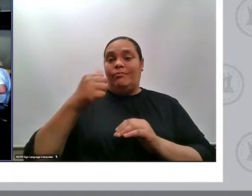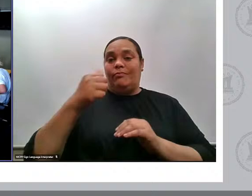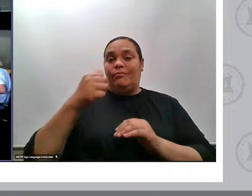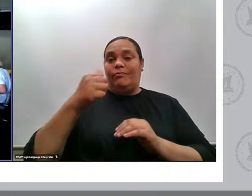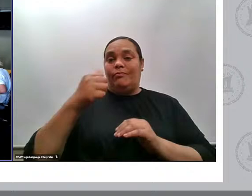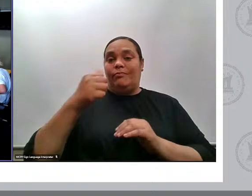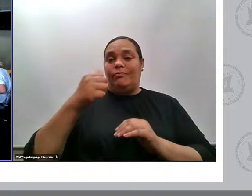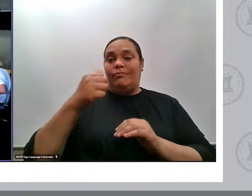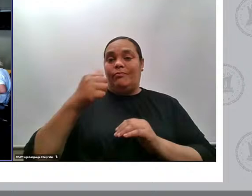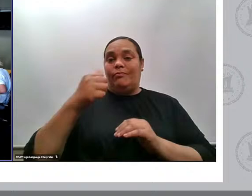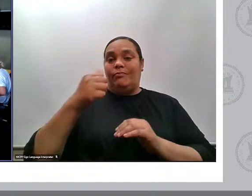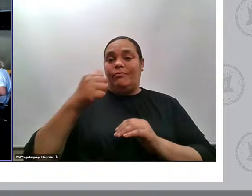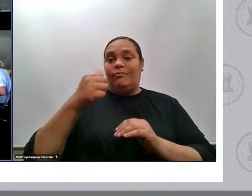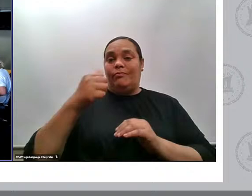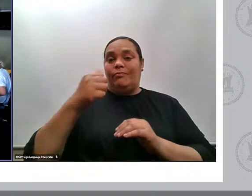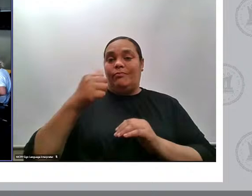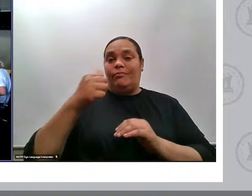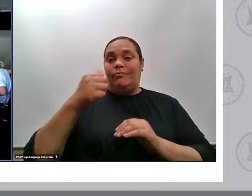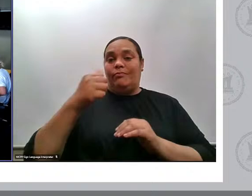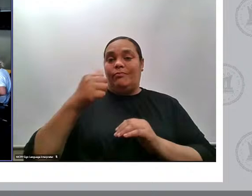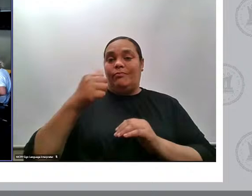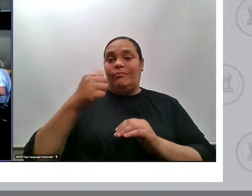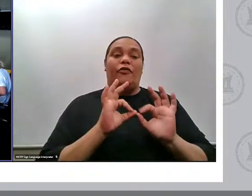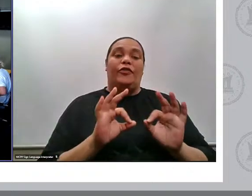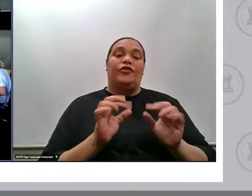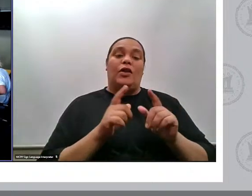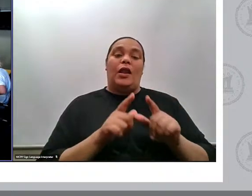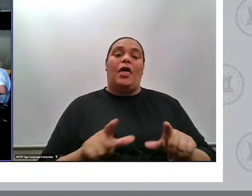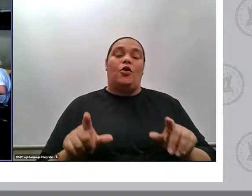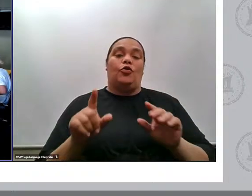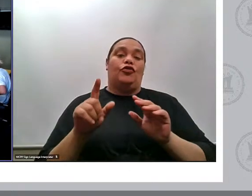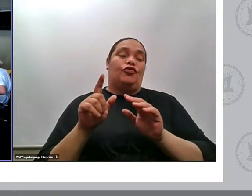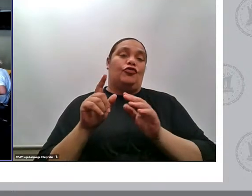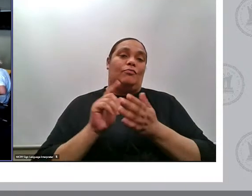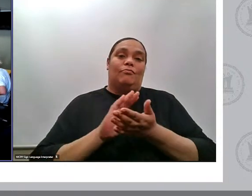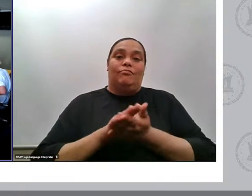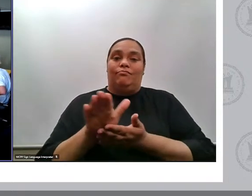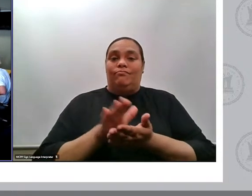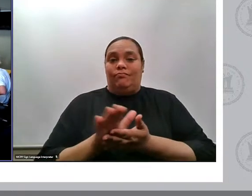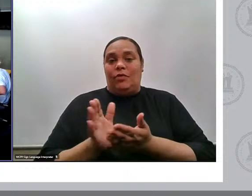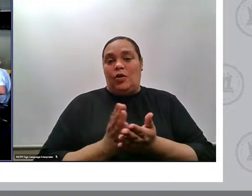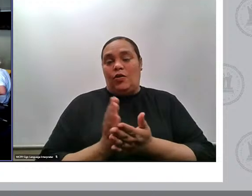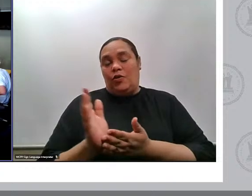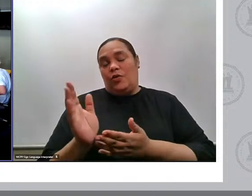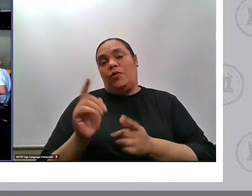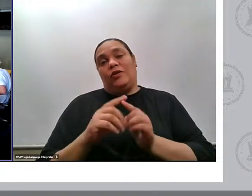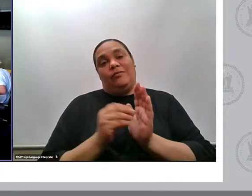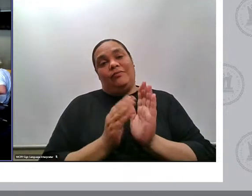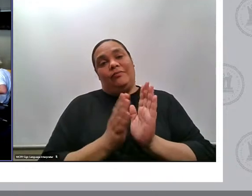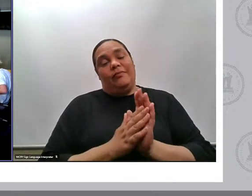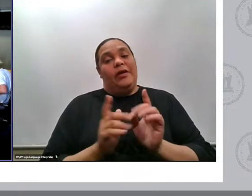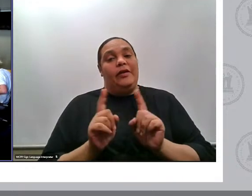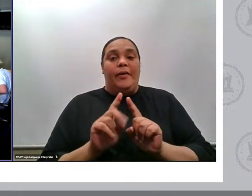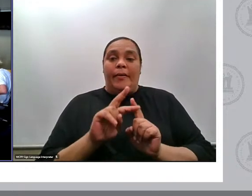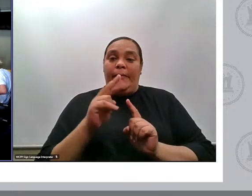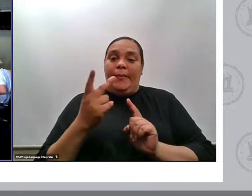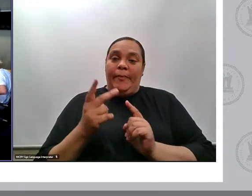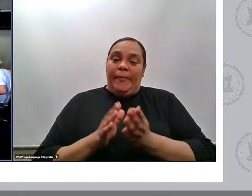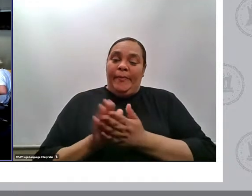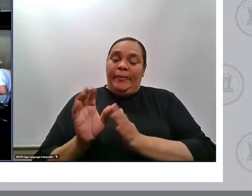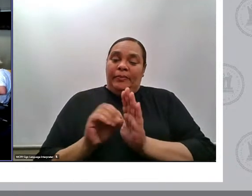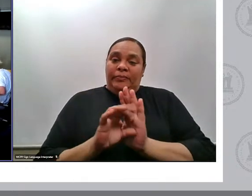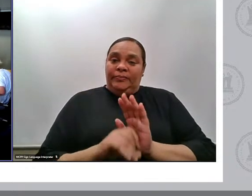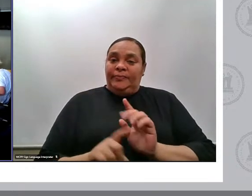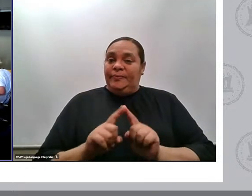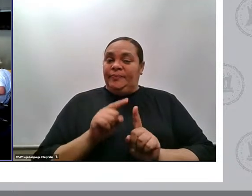by notice publish in each of the official languages of the province in the Provincial Gazette and in such other printed media as he